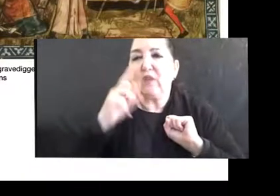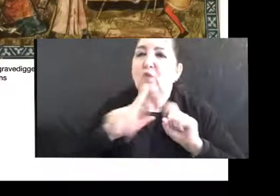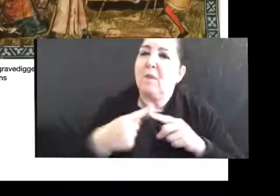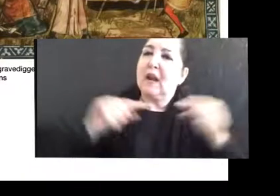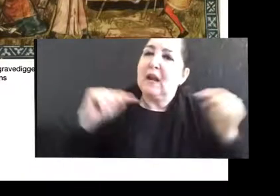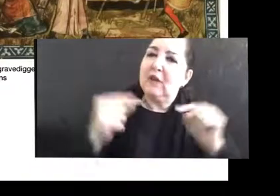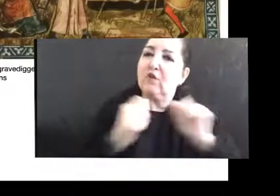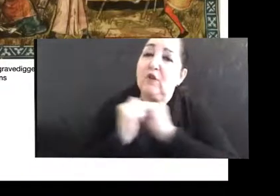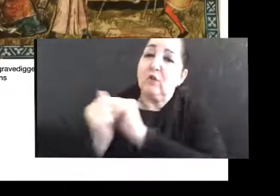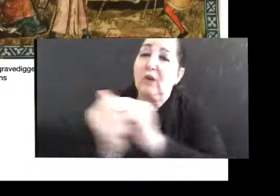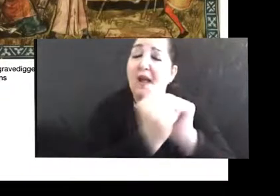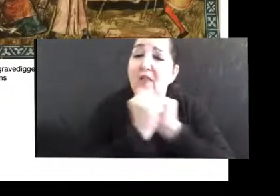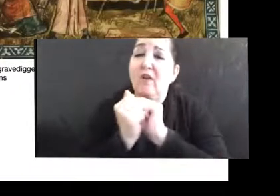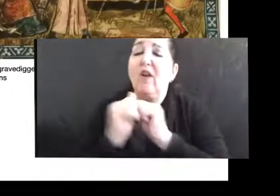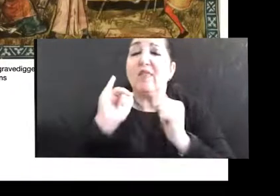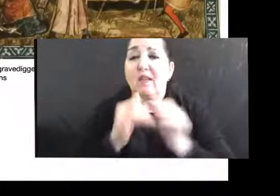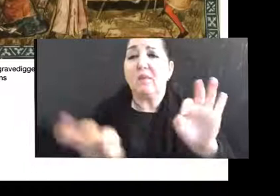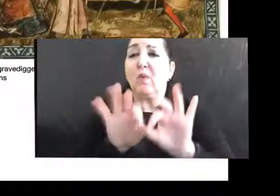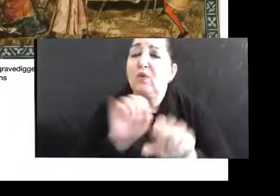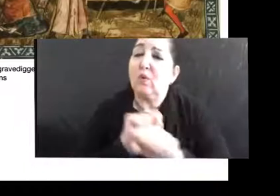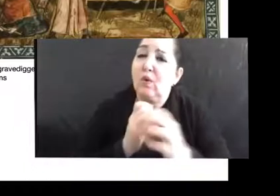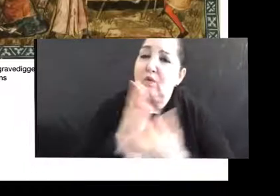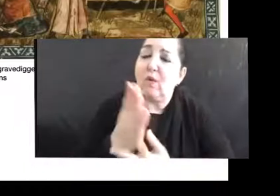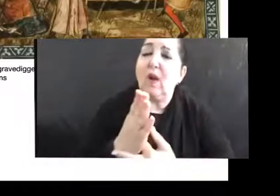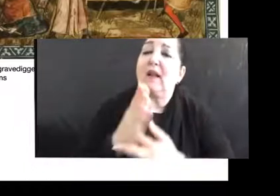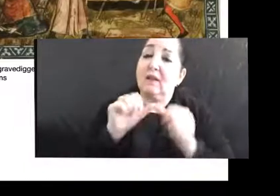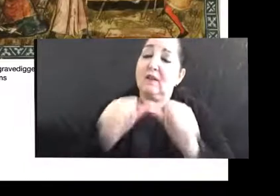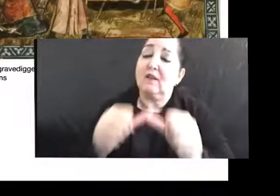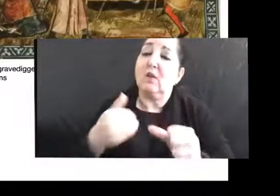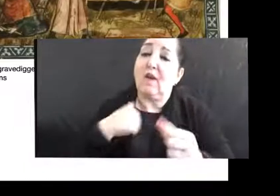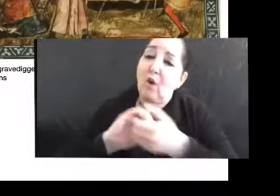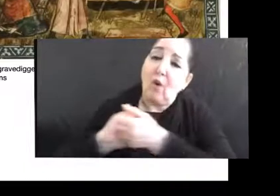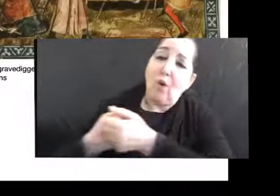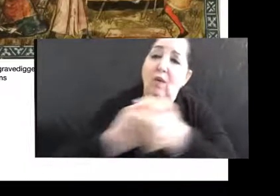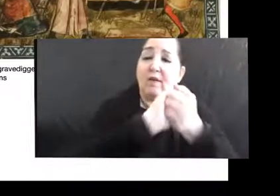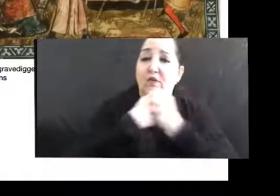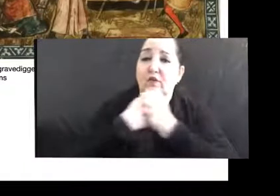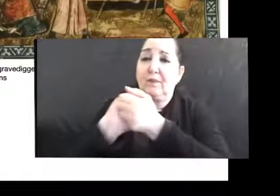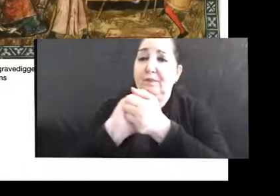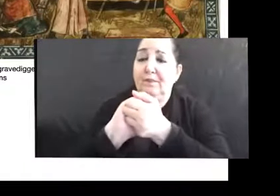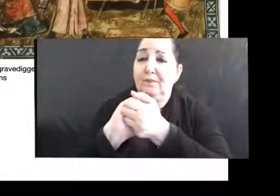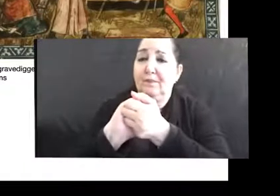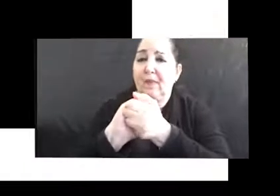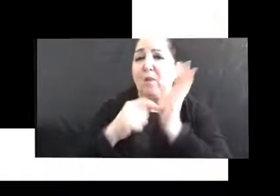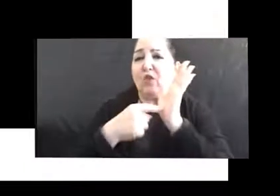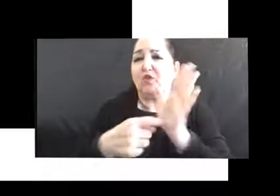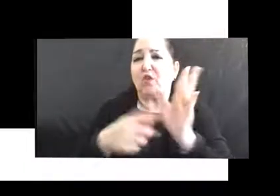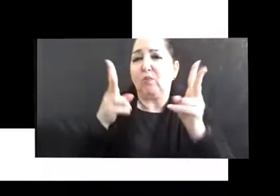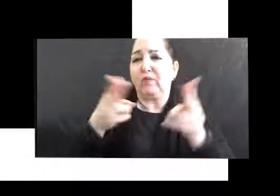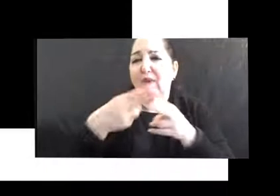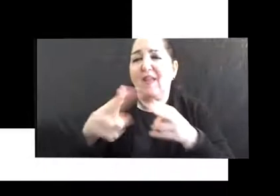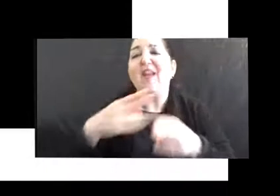beautiful protocol to work through and to continue to maintain coalition. So I'm just going to show